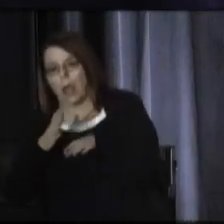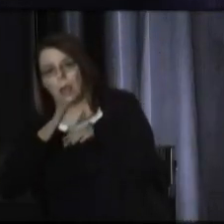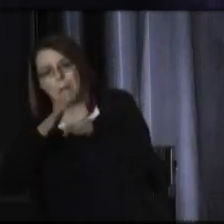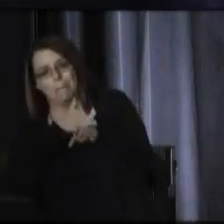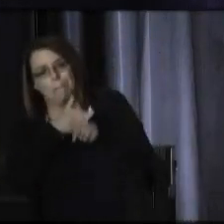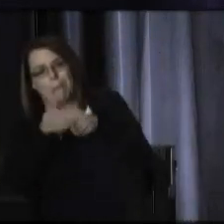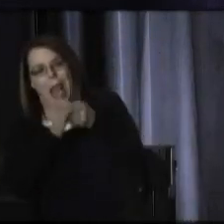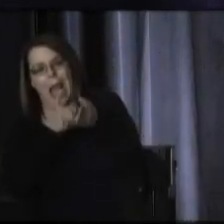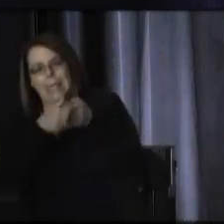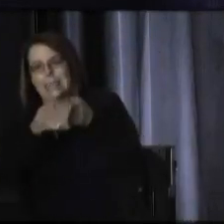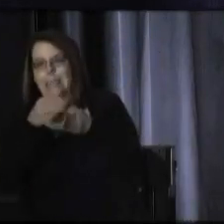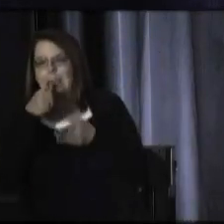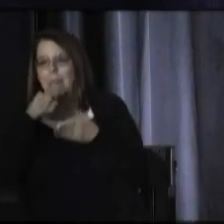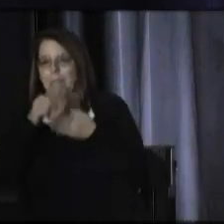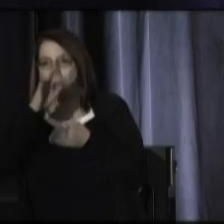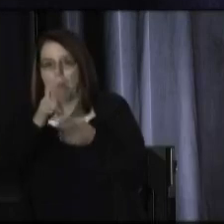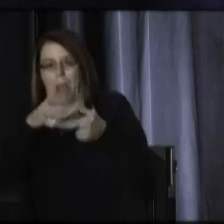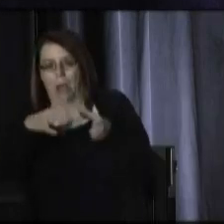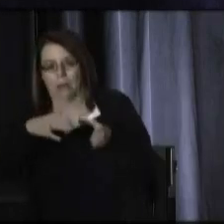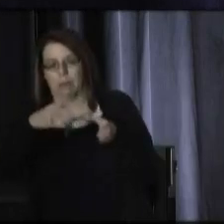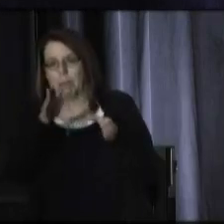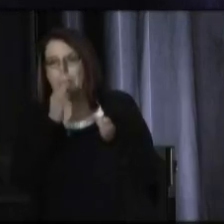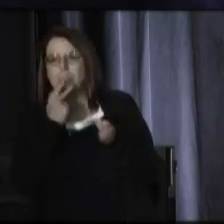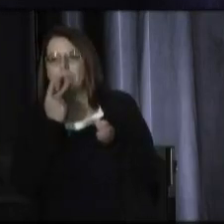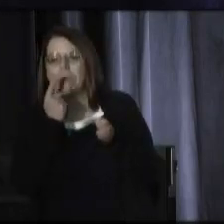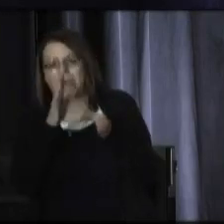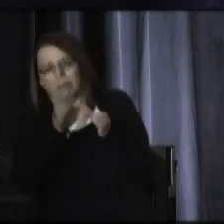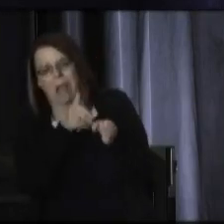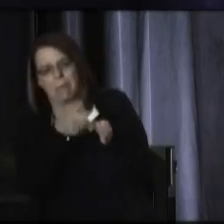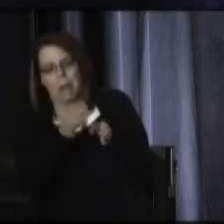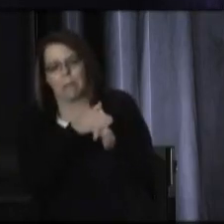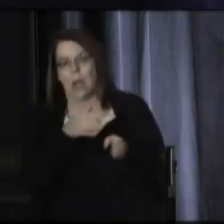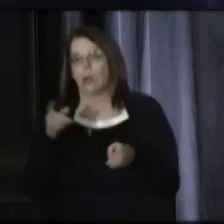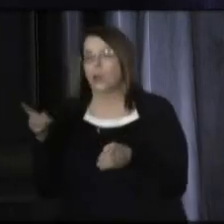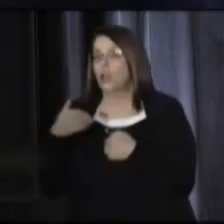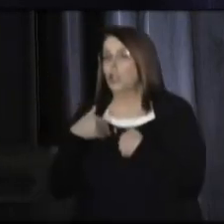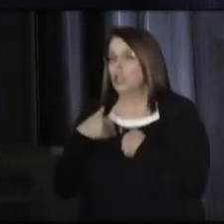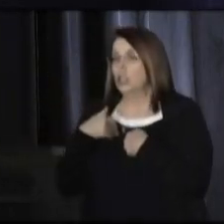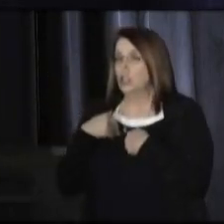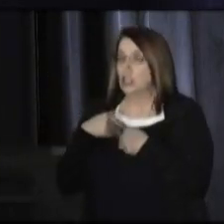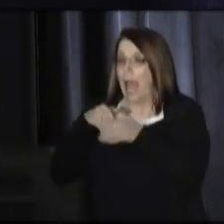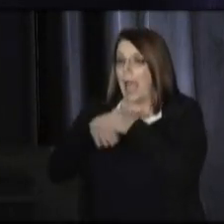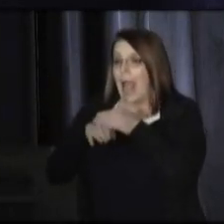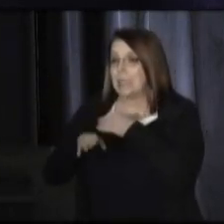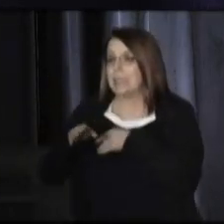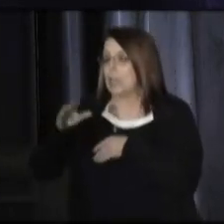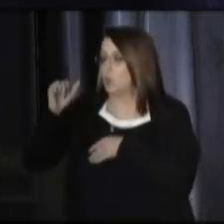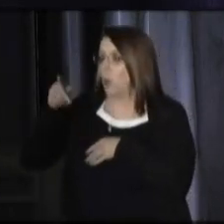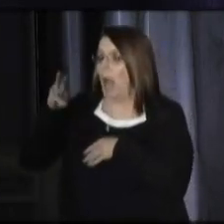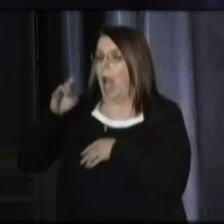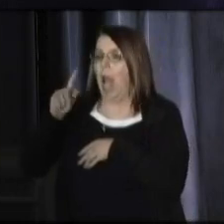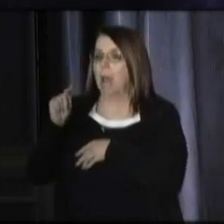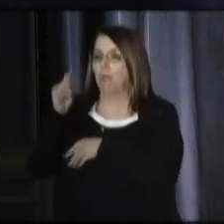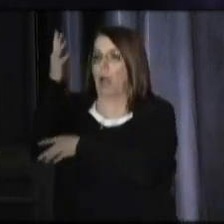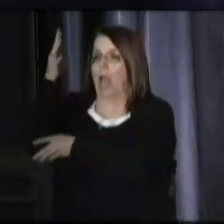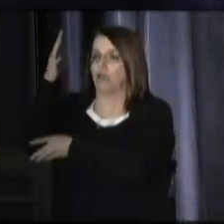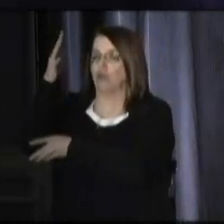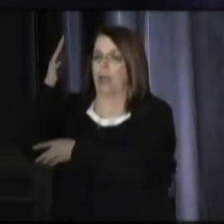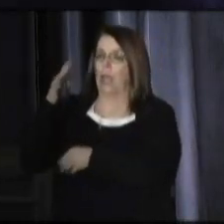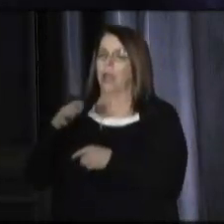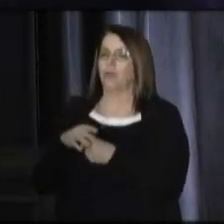dog posters, cardboard Bibles. The idea that someone could want mail and that it needed to be housed in its own separate and